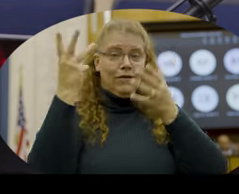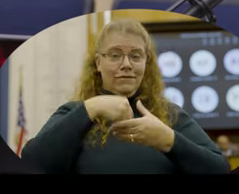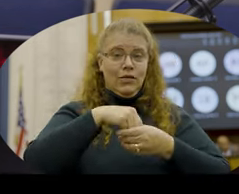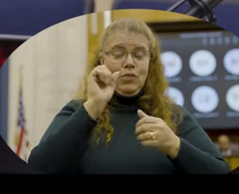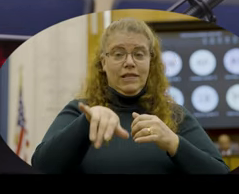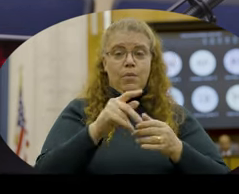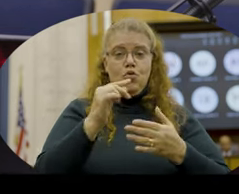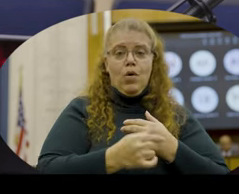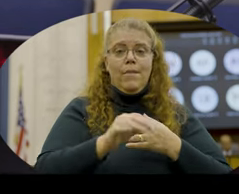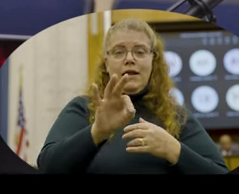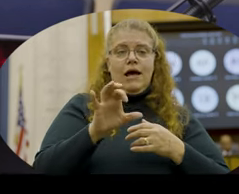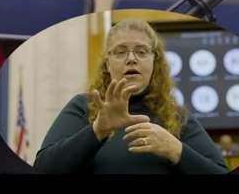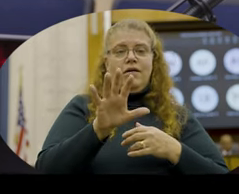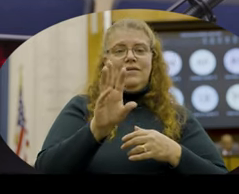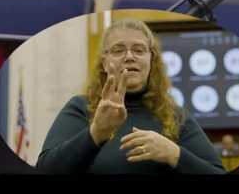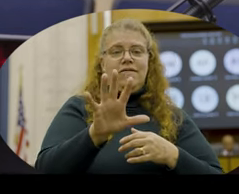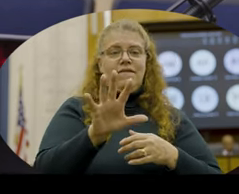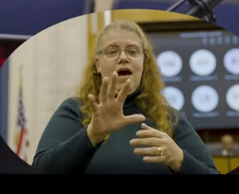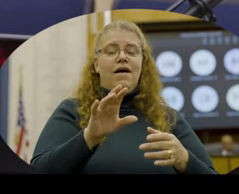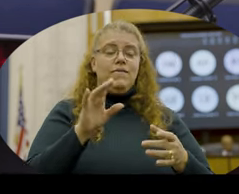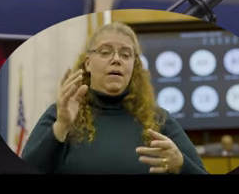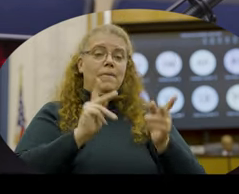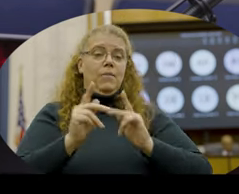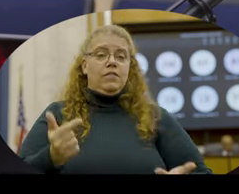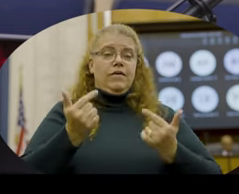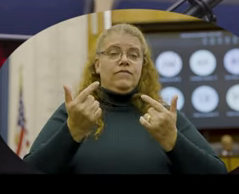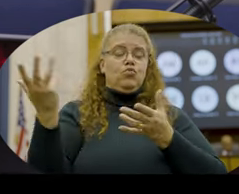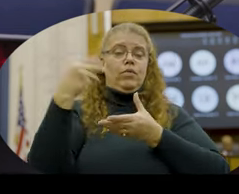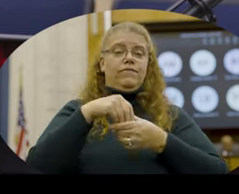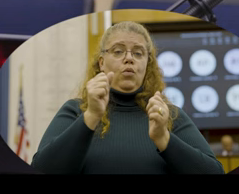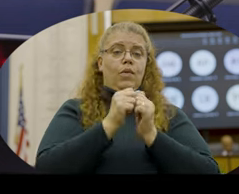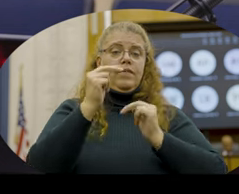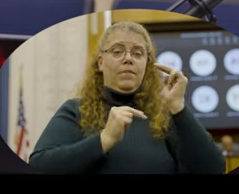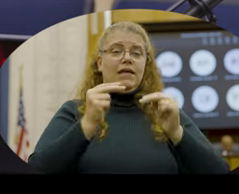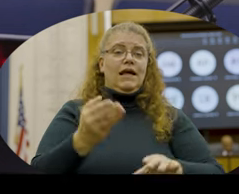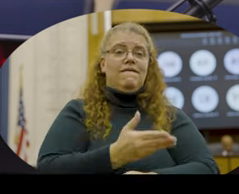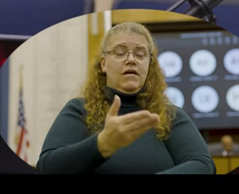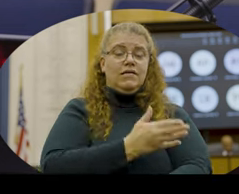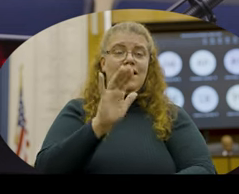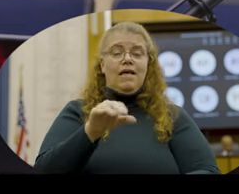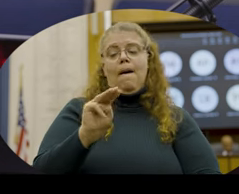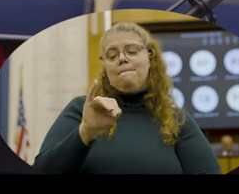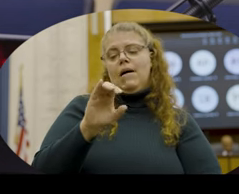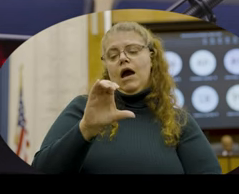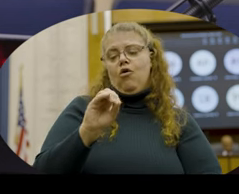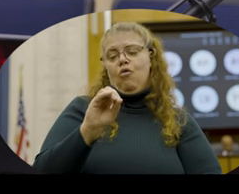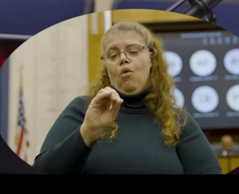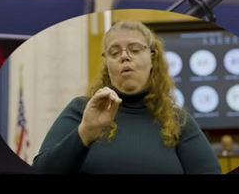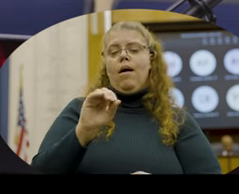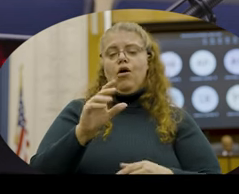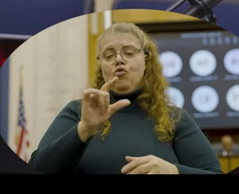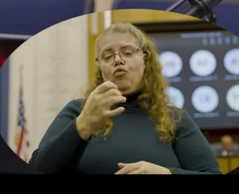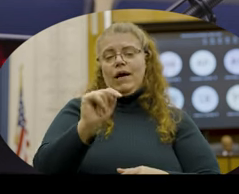$1 million to Parks and Recreation and Community Facilities to help close the accessibility gap for out-of-school time that exists